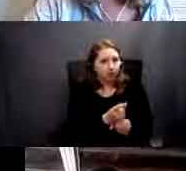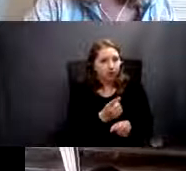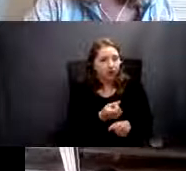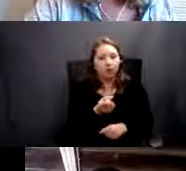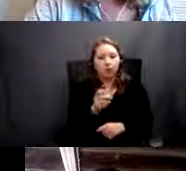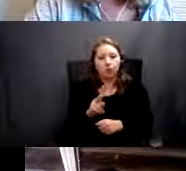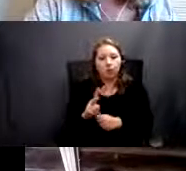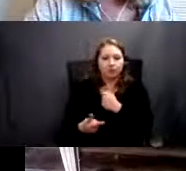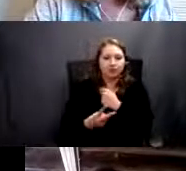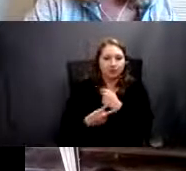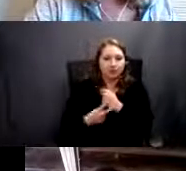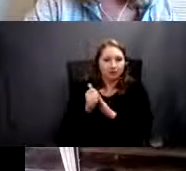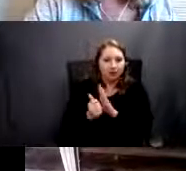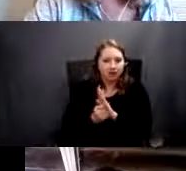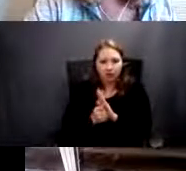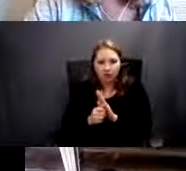Yes, thank you.